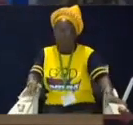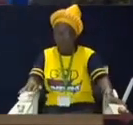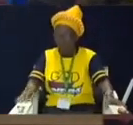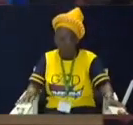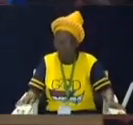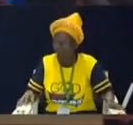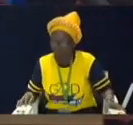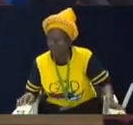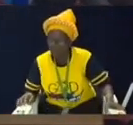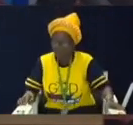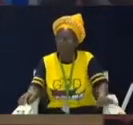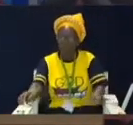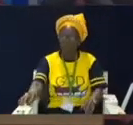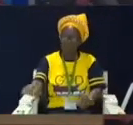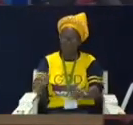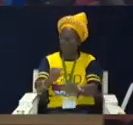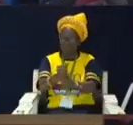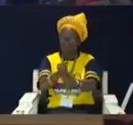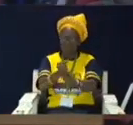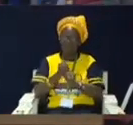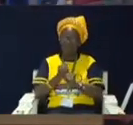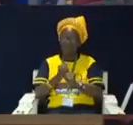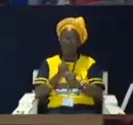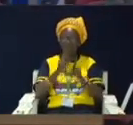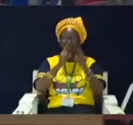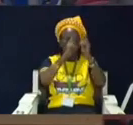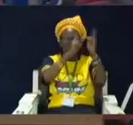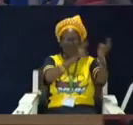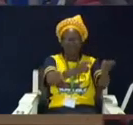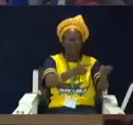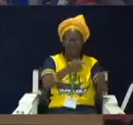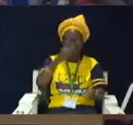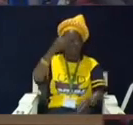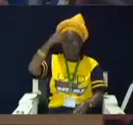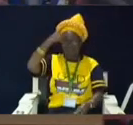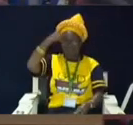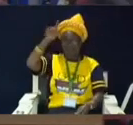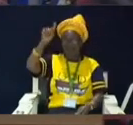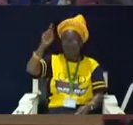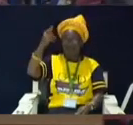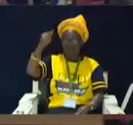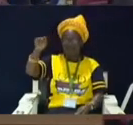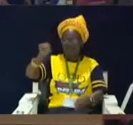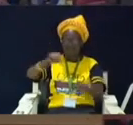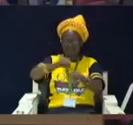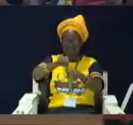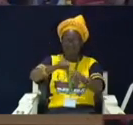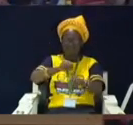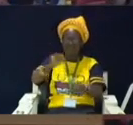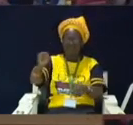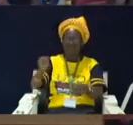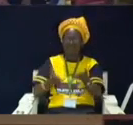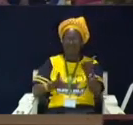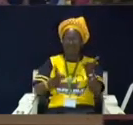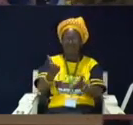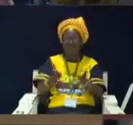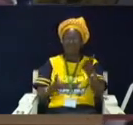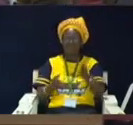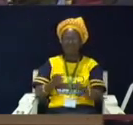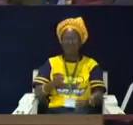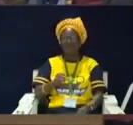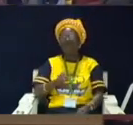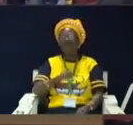and get ready for the anointing service. The ushers will please help us collect the